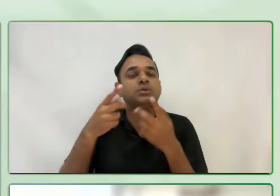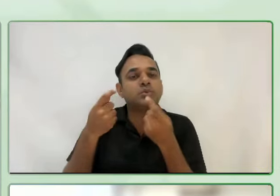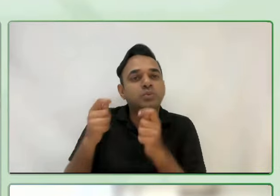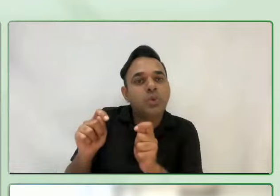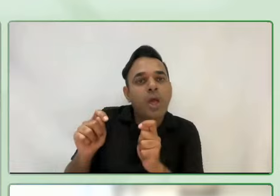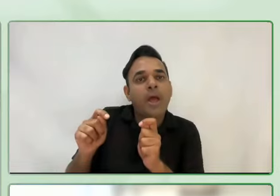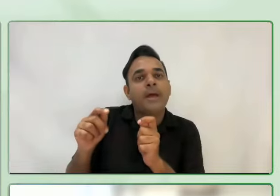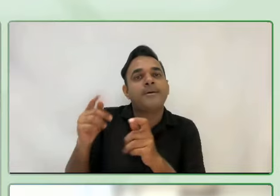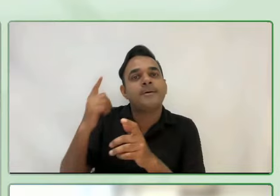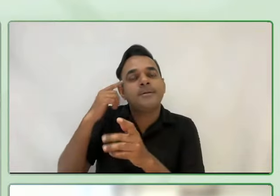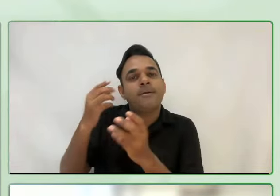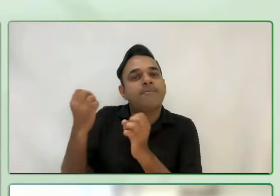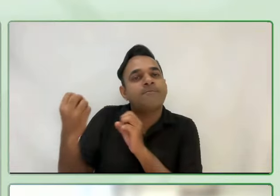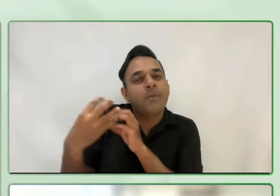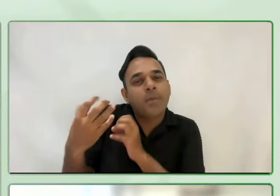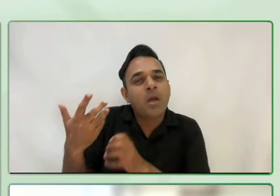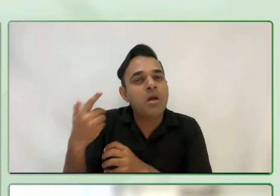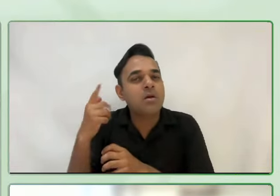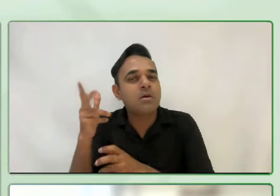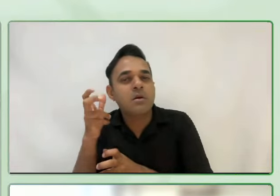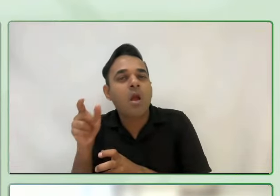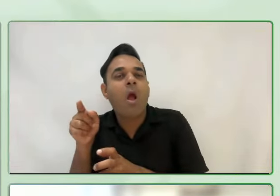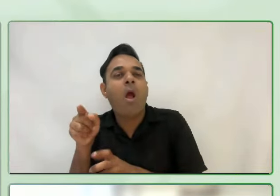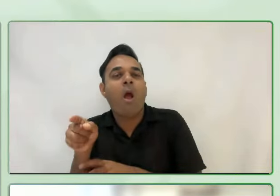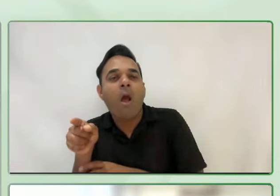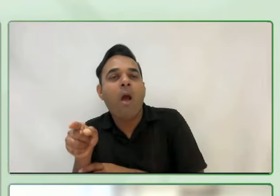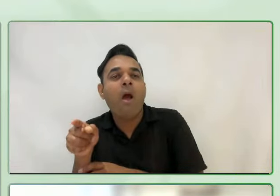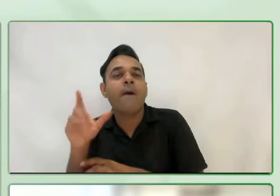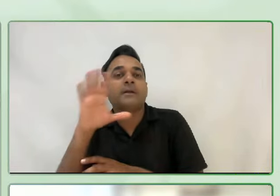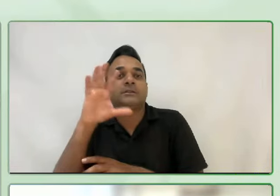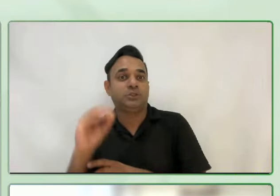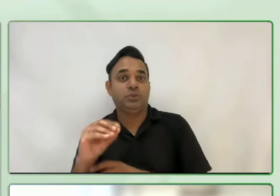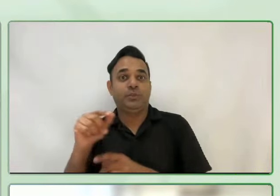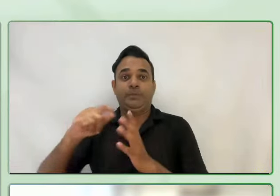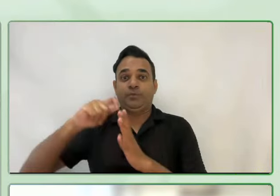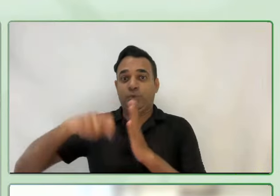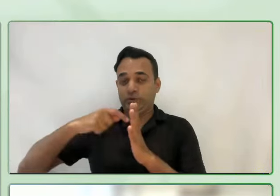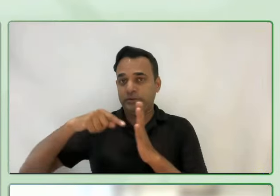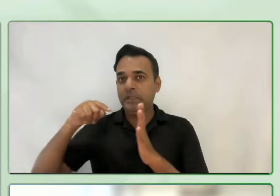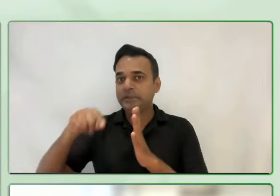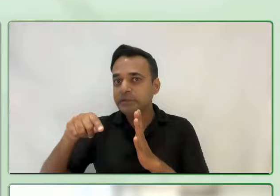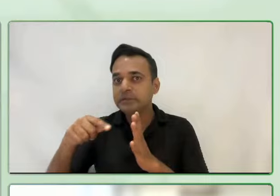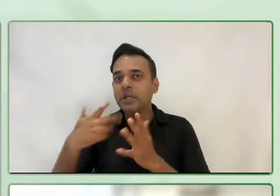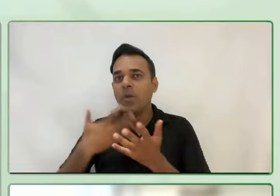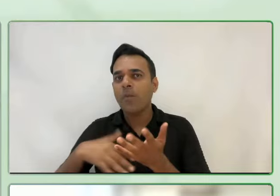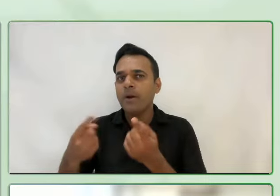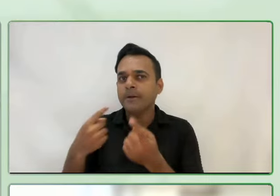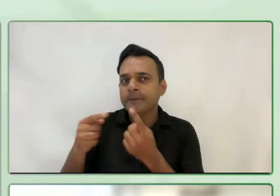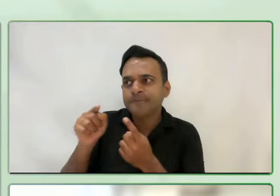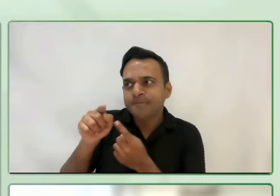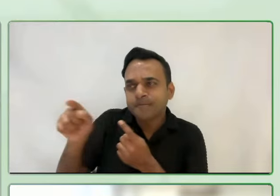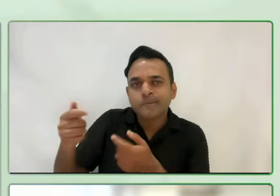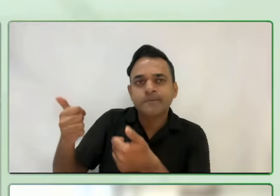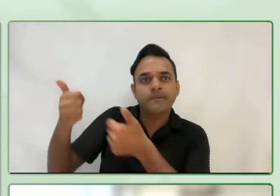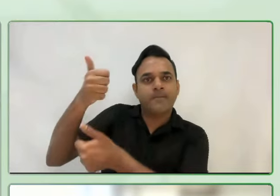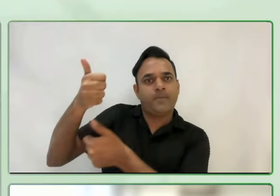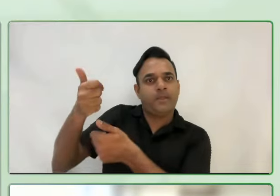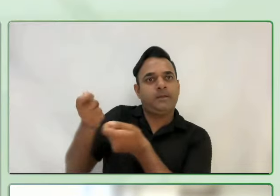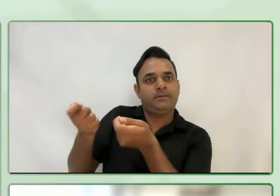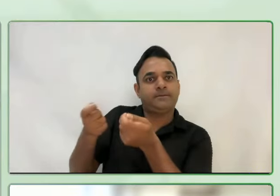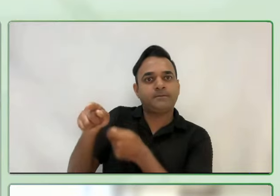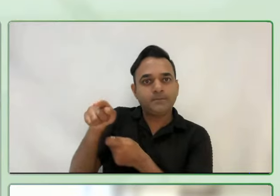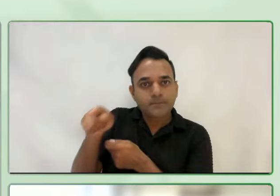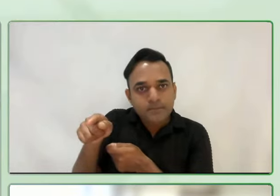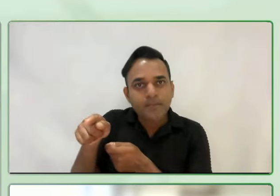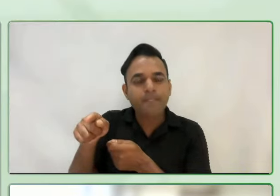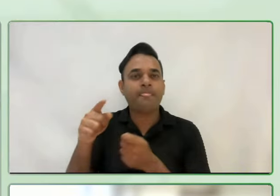often it is the built environment that has to be adapted. So I'm going to quickly go around to most of my